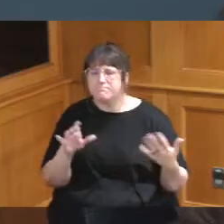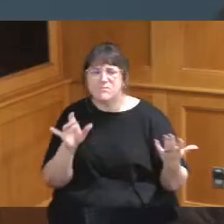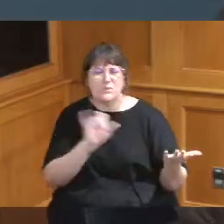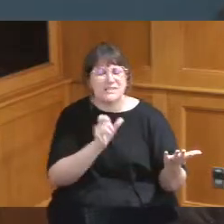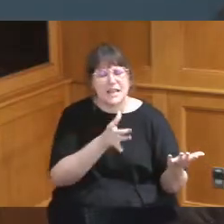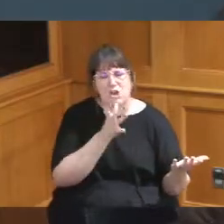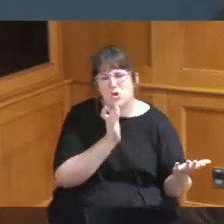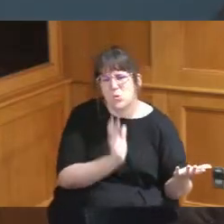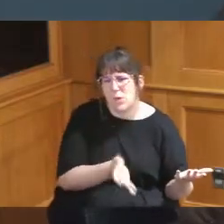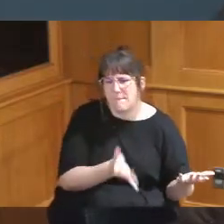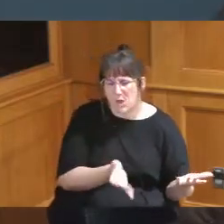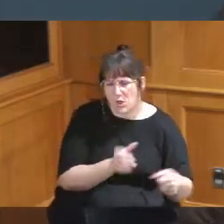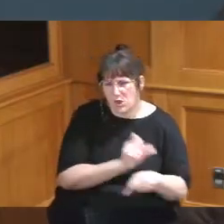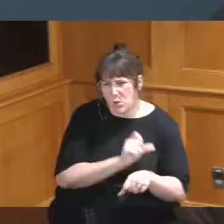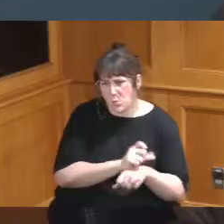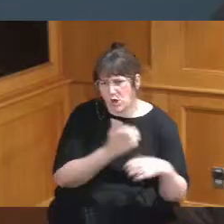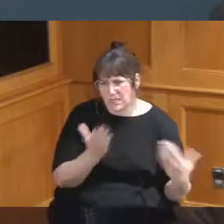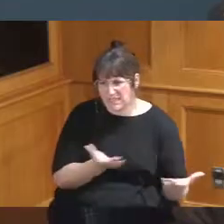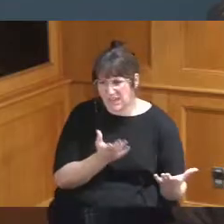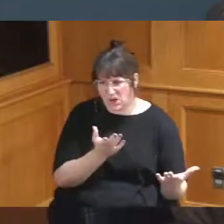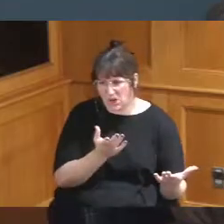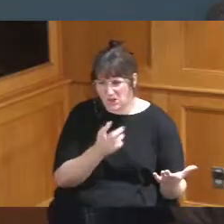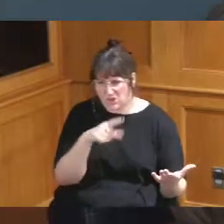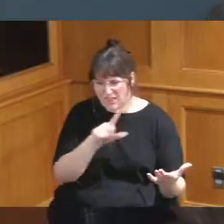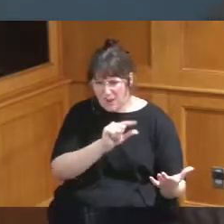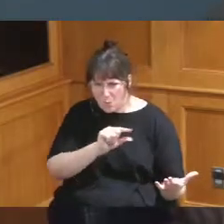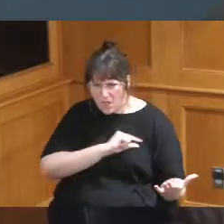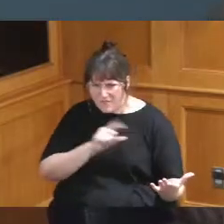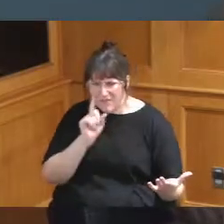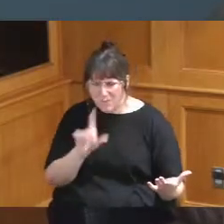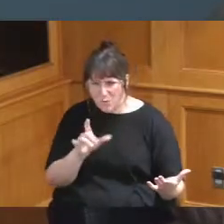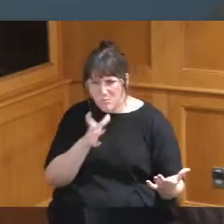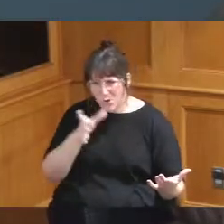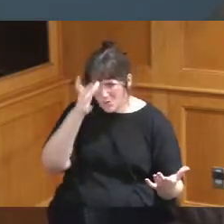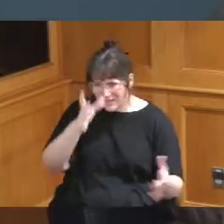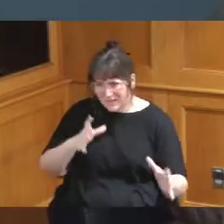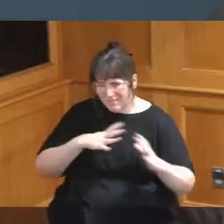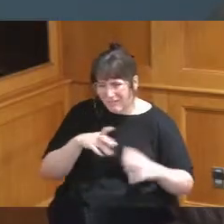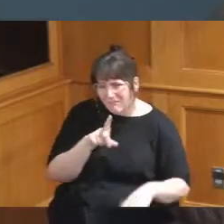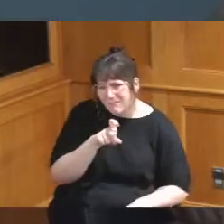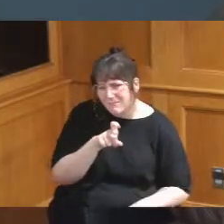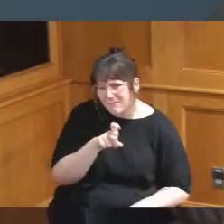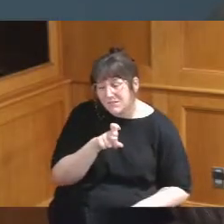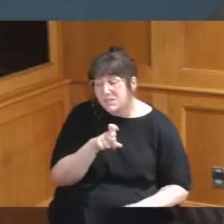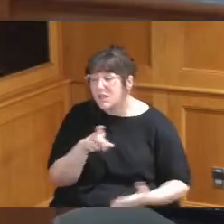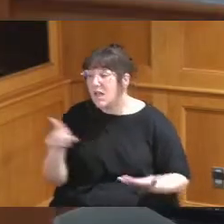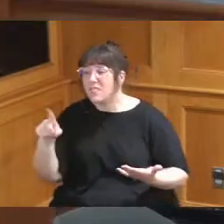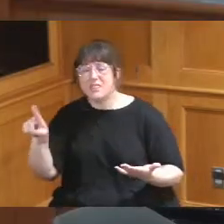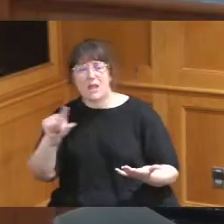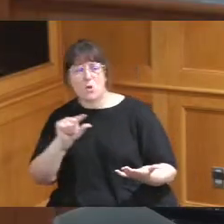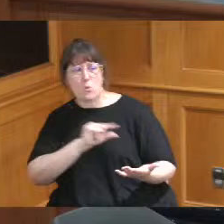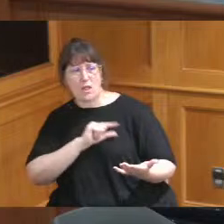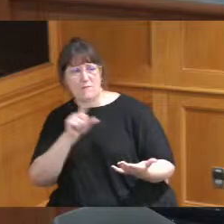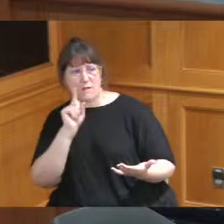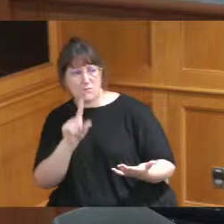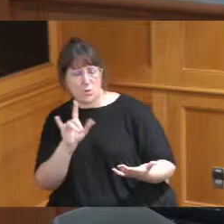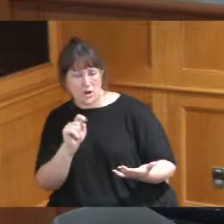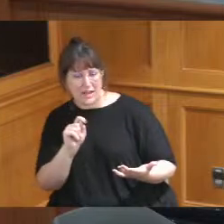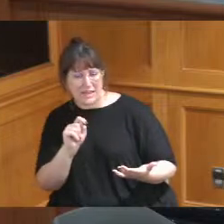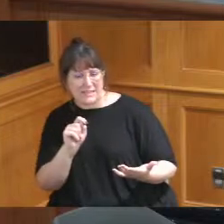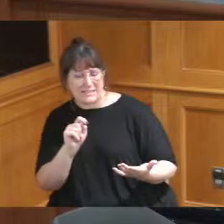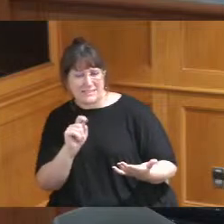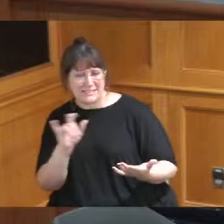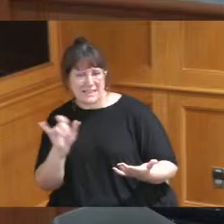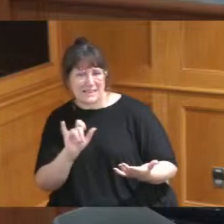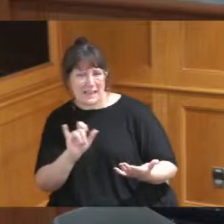that's employed here? Do they qualify for parental leave? They would qualify for parental leave in the